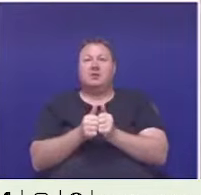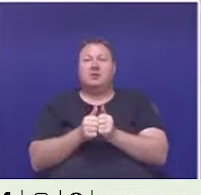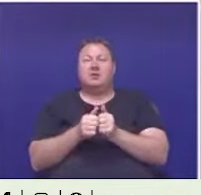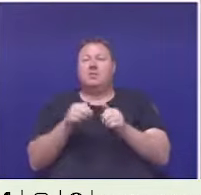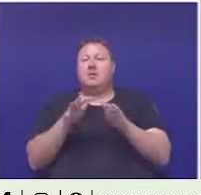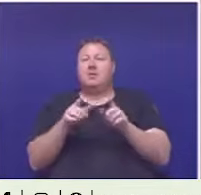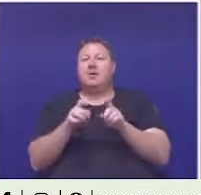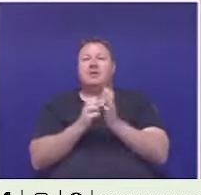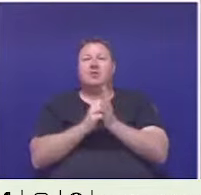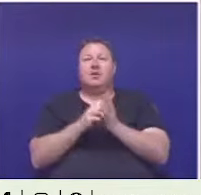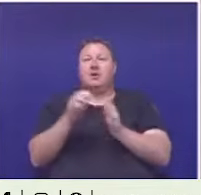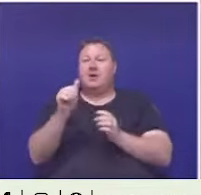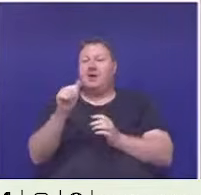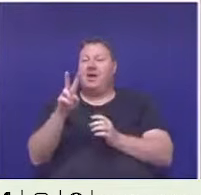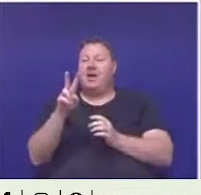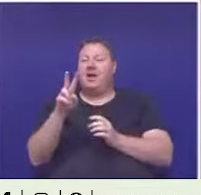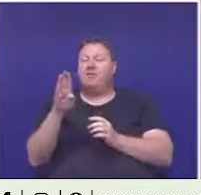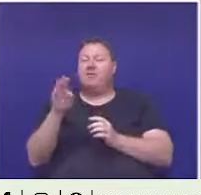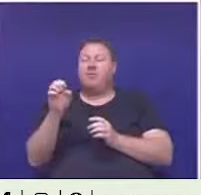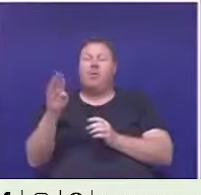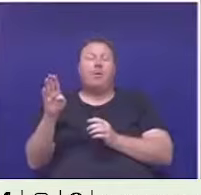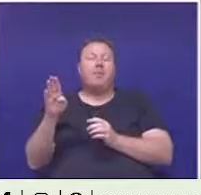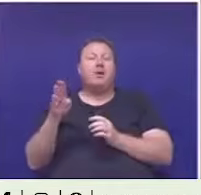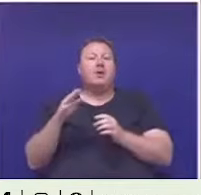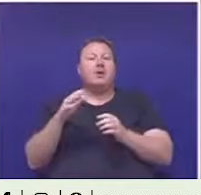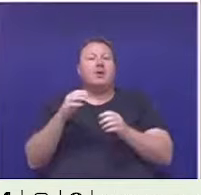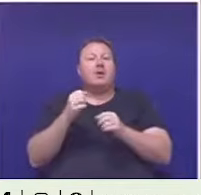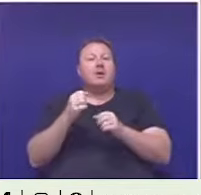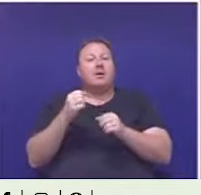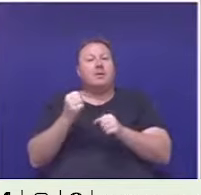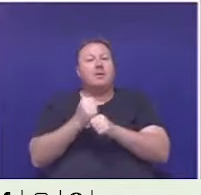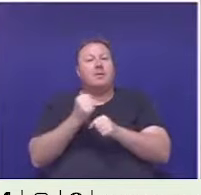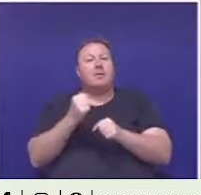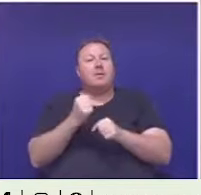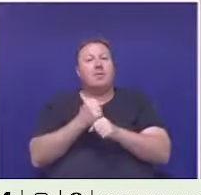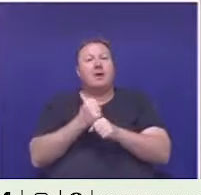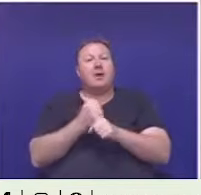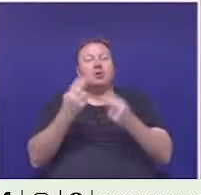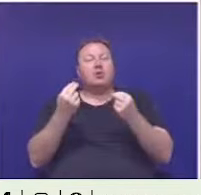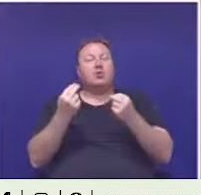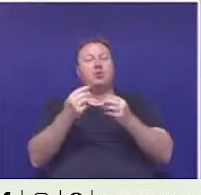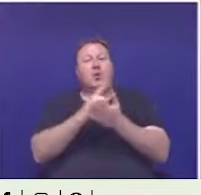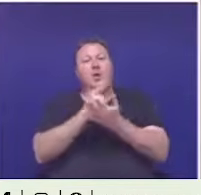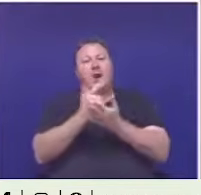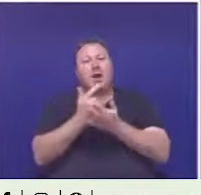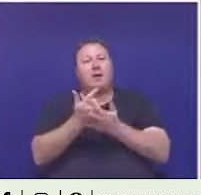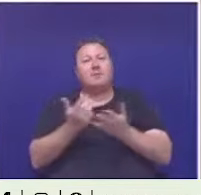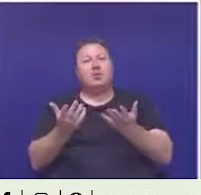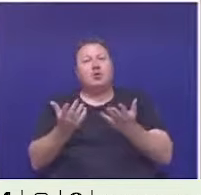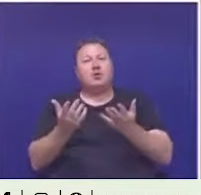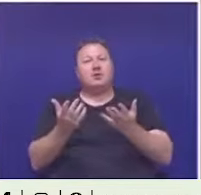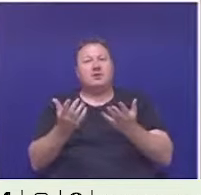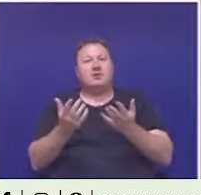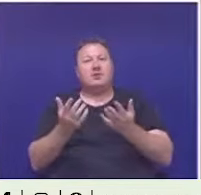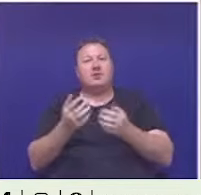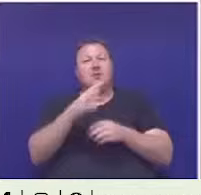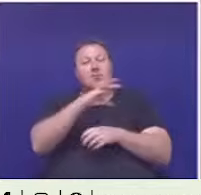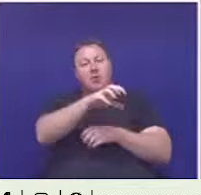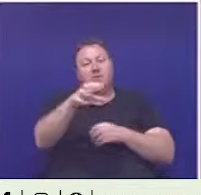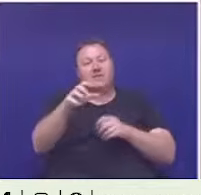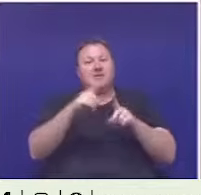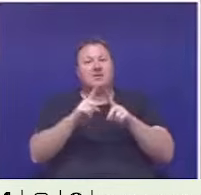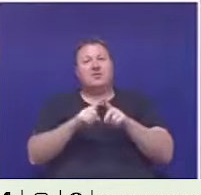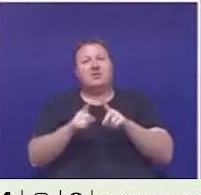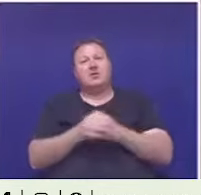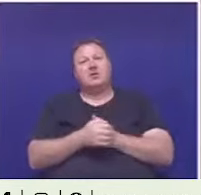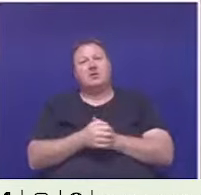are rolling out trolley libraries across provinces and saying, show us where your most vulnerable schools are. So, I